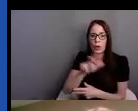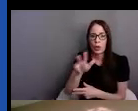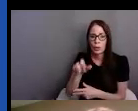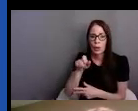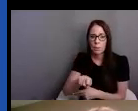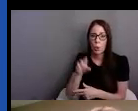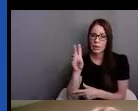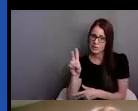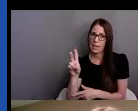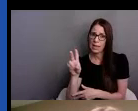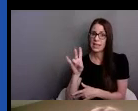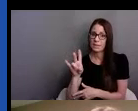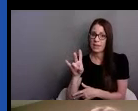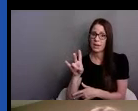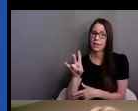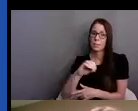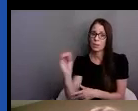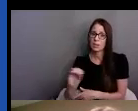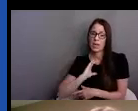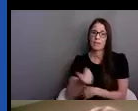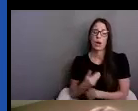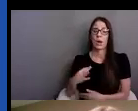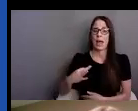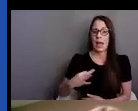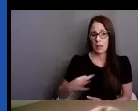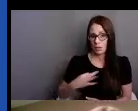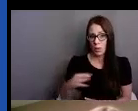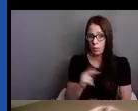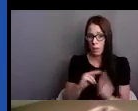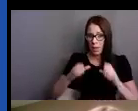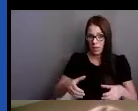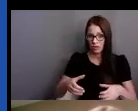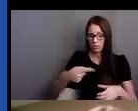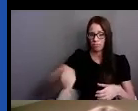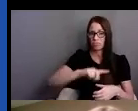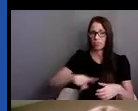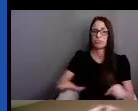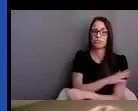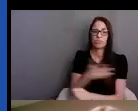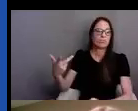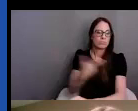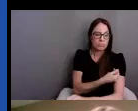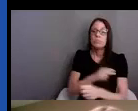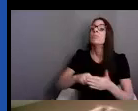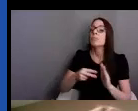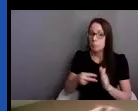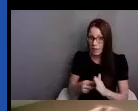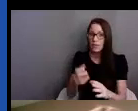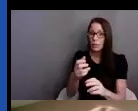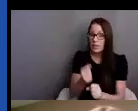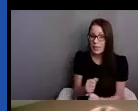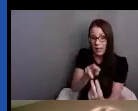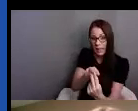43.79% of our eligible population as being fully vaccinated. And so that means they've received either 2 doses